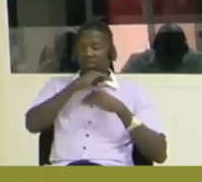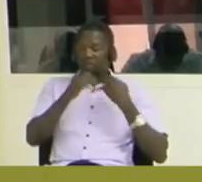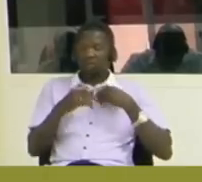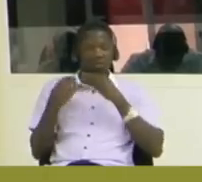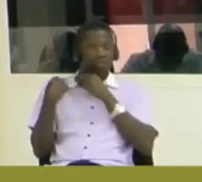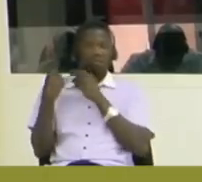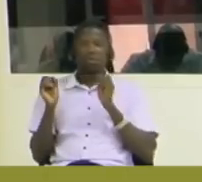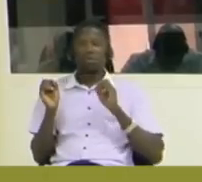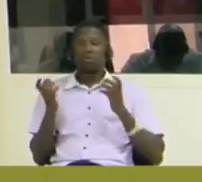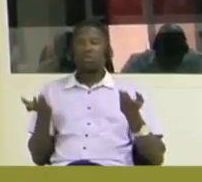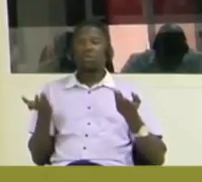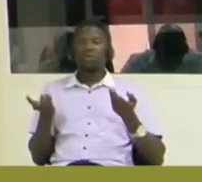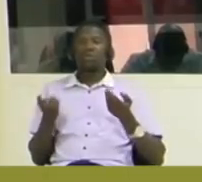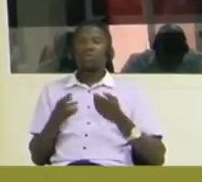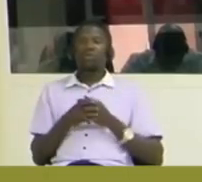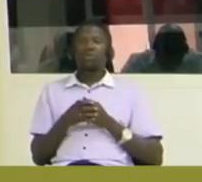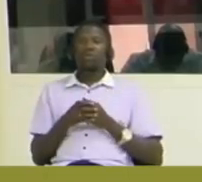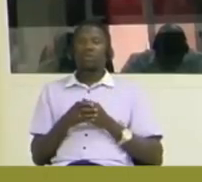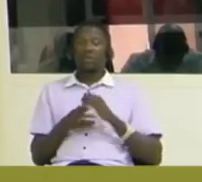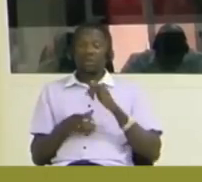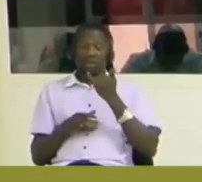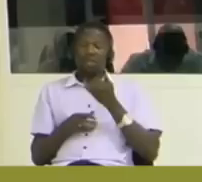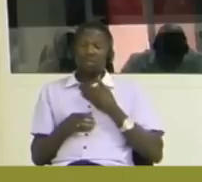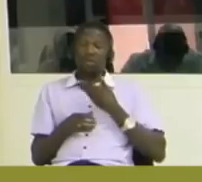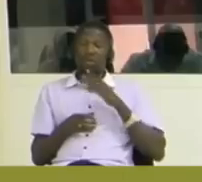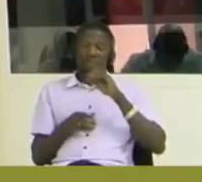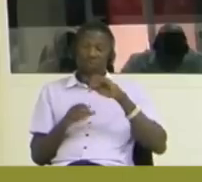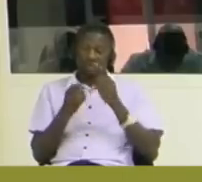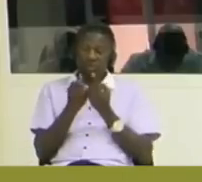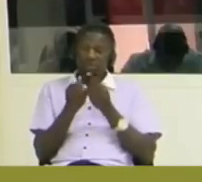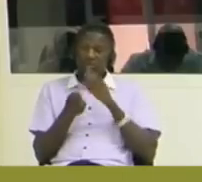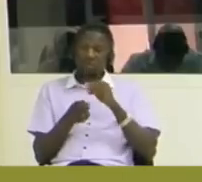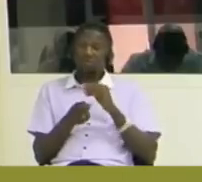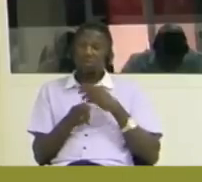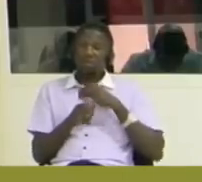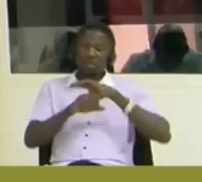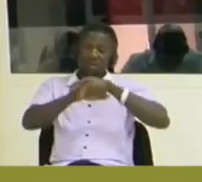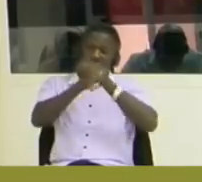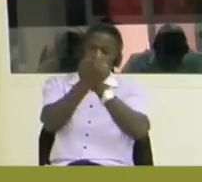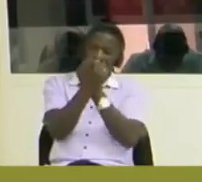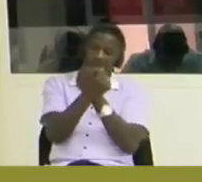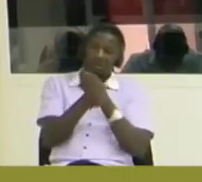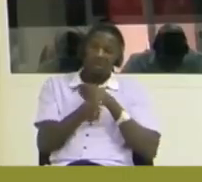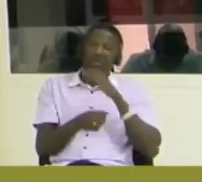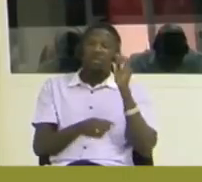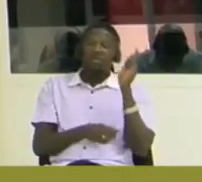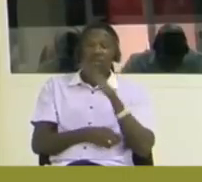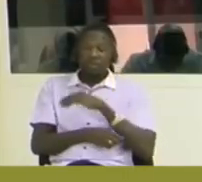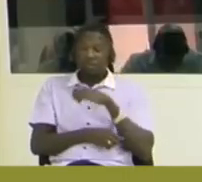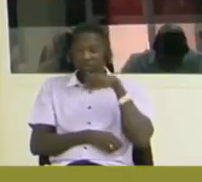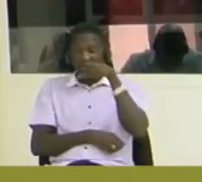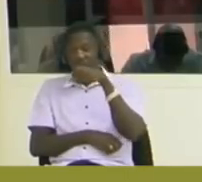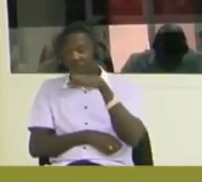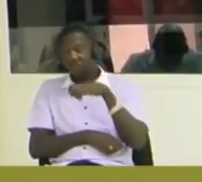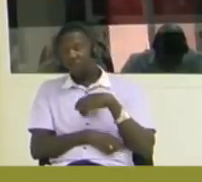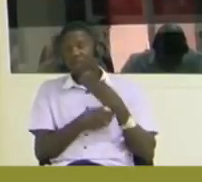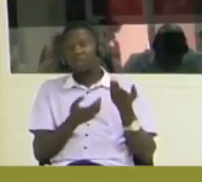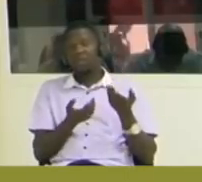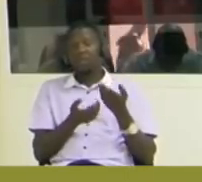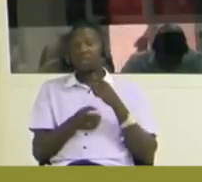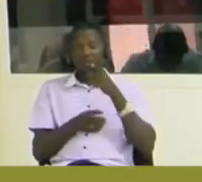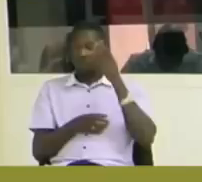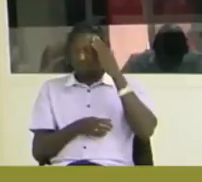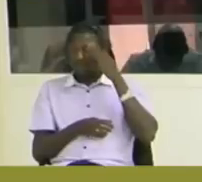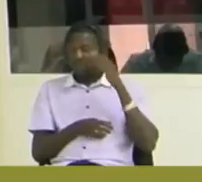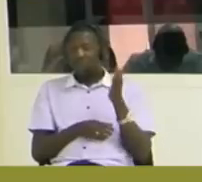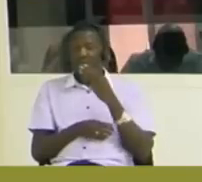it. By arresting him on false and trump-up charges, you knew he was going to be tortured, but that was